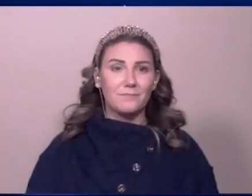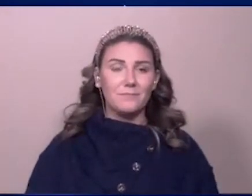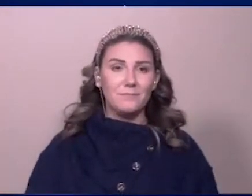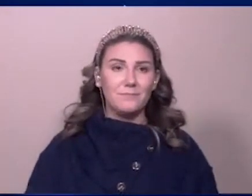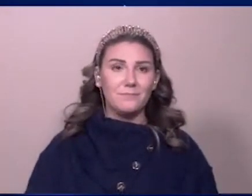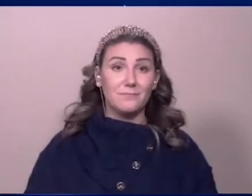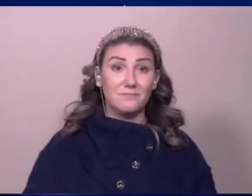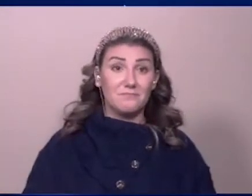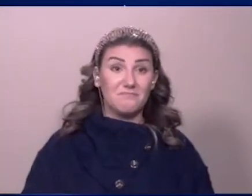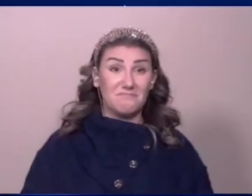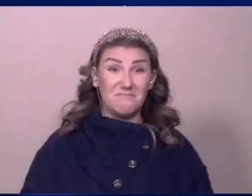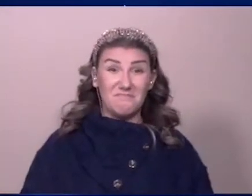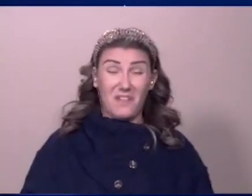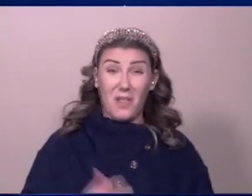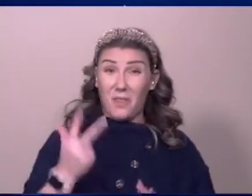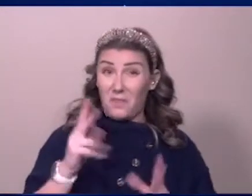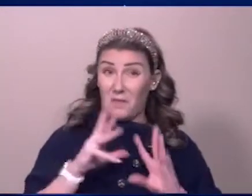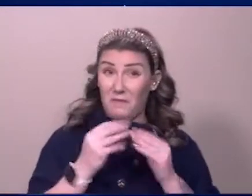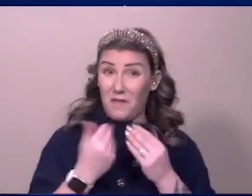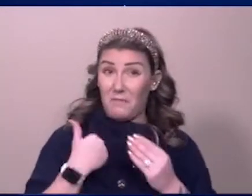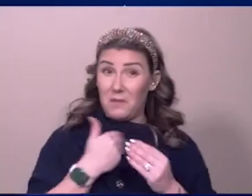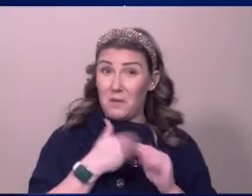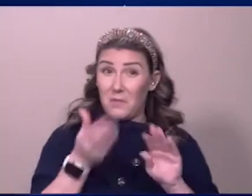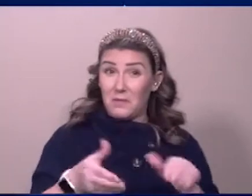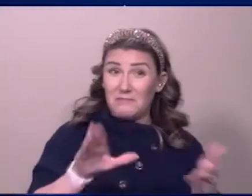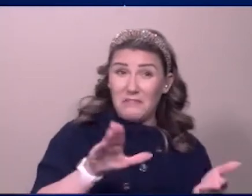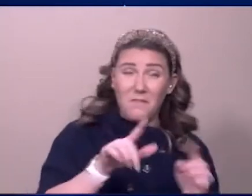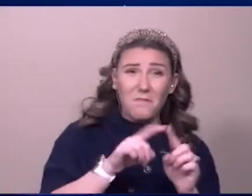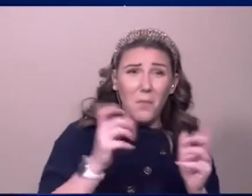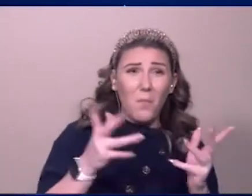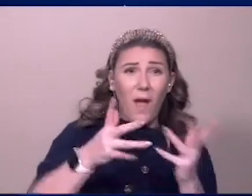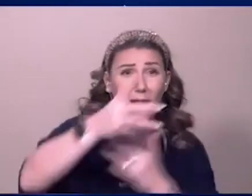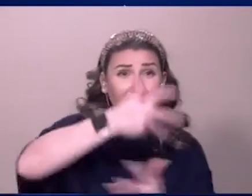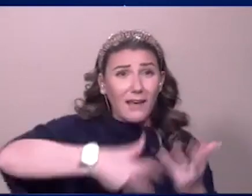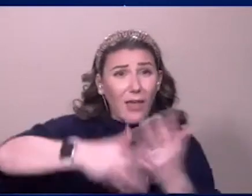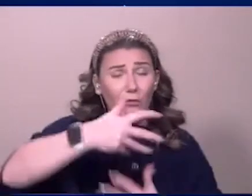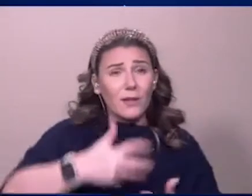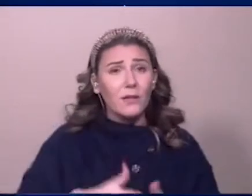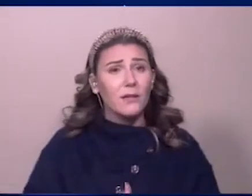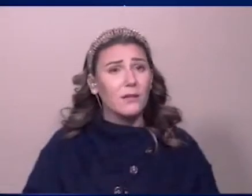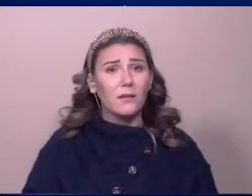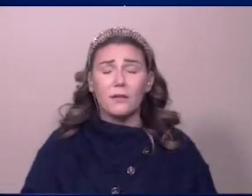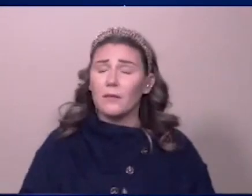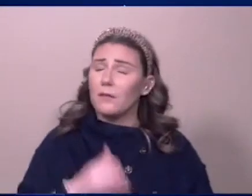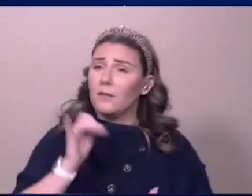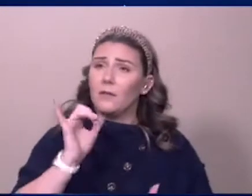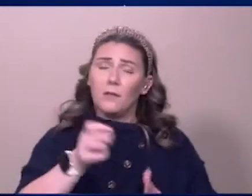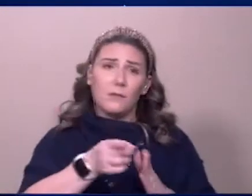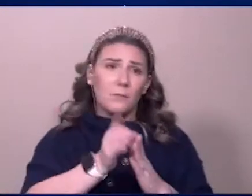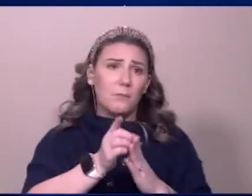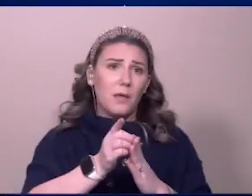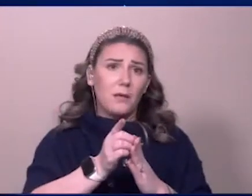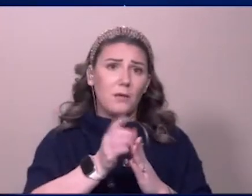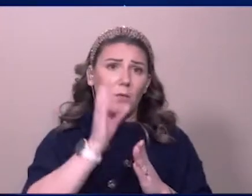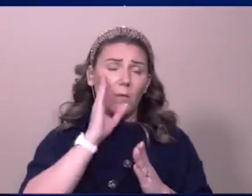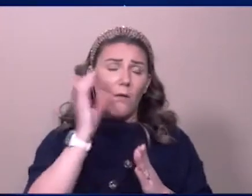Losing 3 family members from a family gathering, that's a moment you'll always remember.